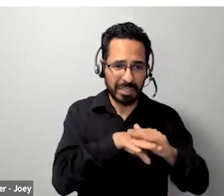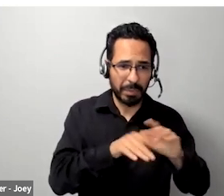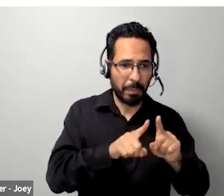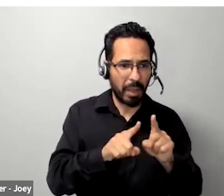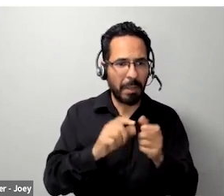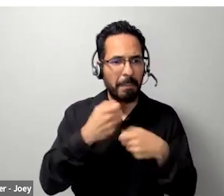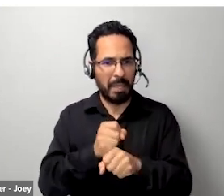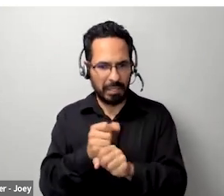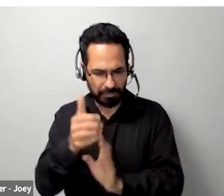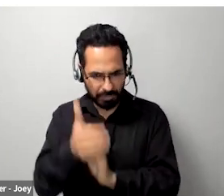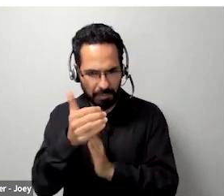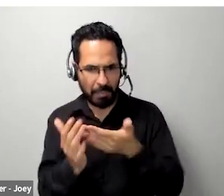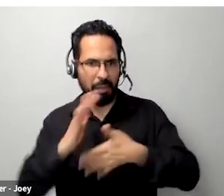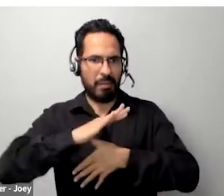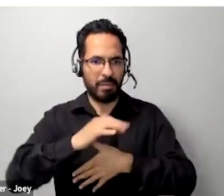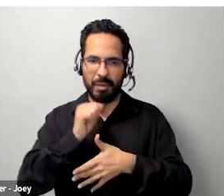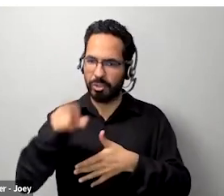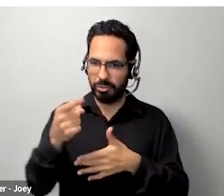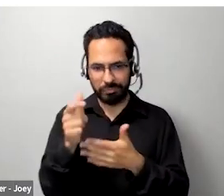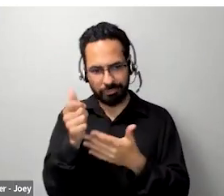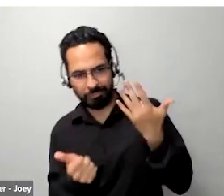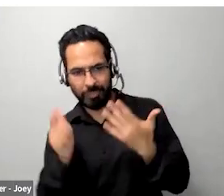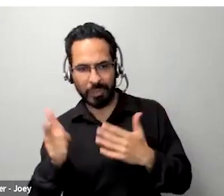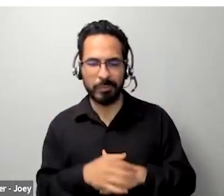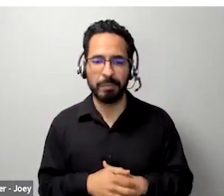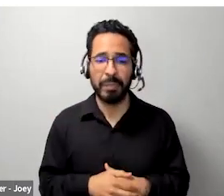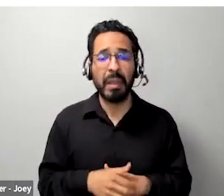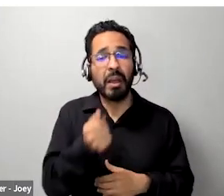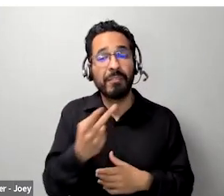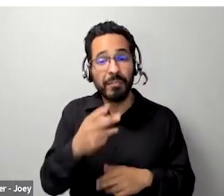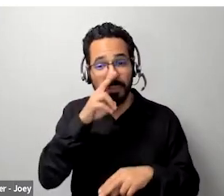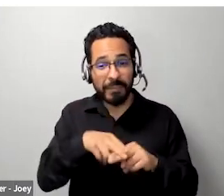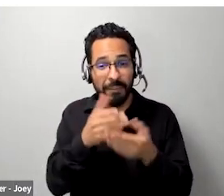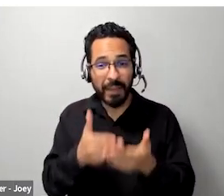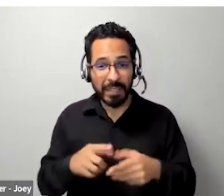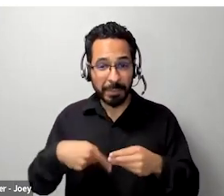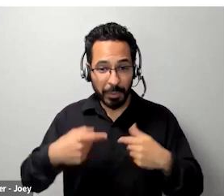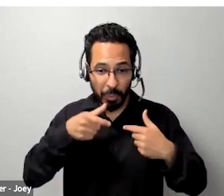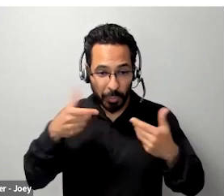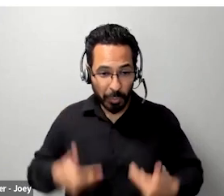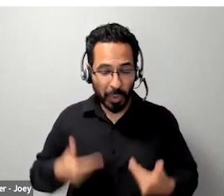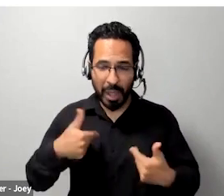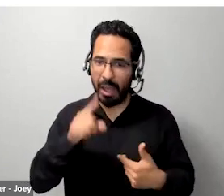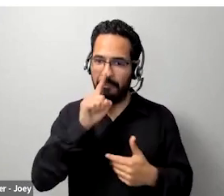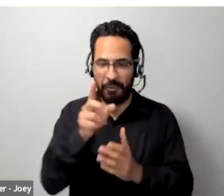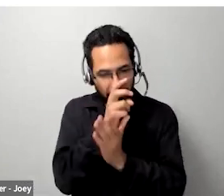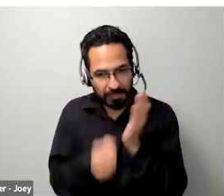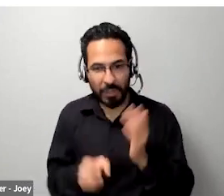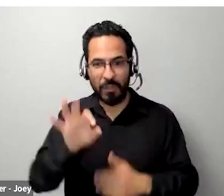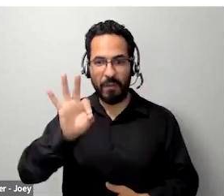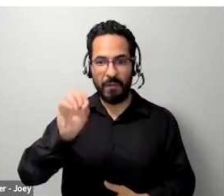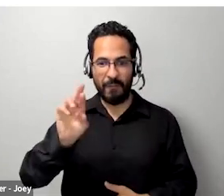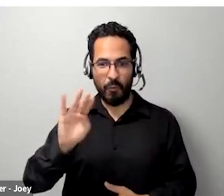than the afterthought. And a couple of fun facts about me. I am very into Formula One. I have a